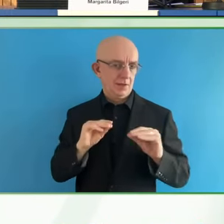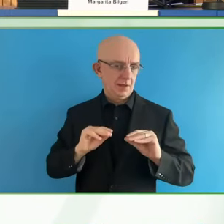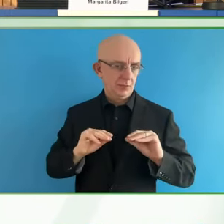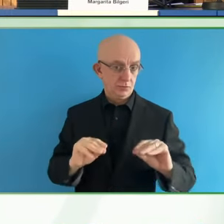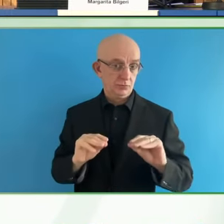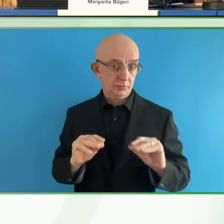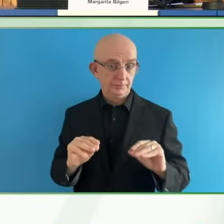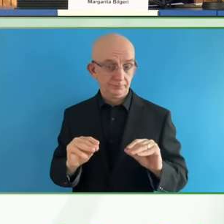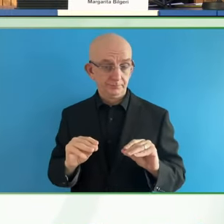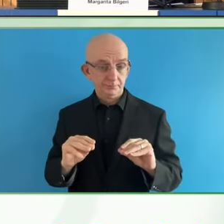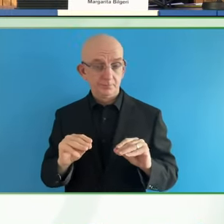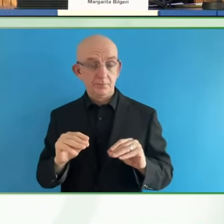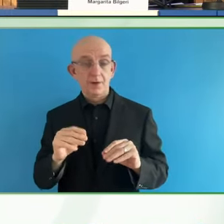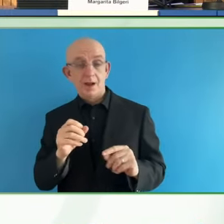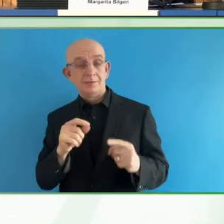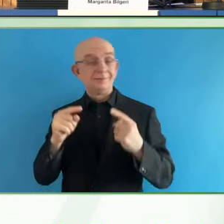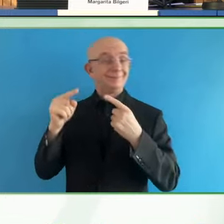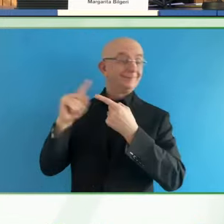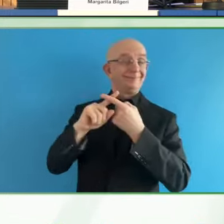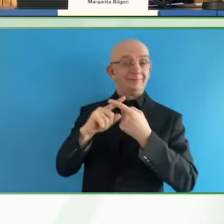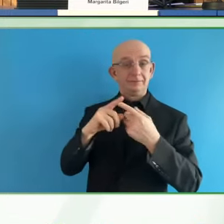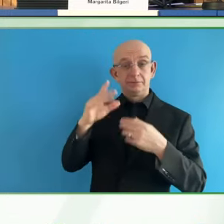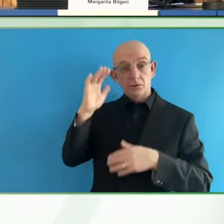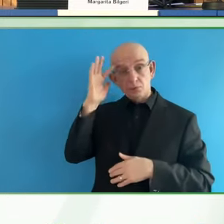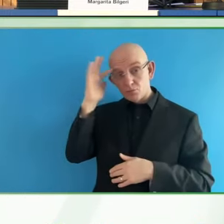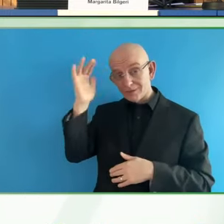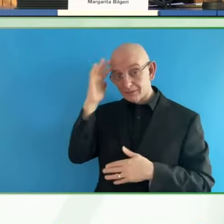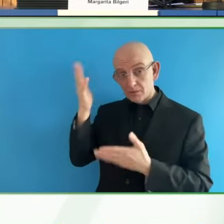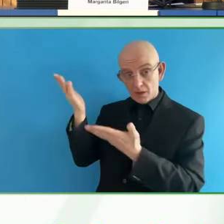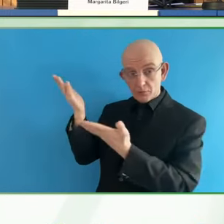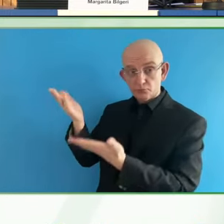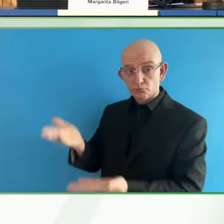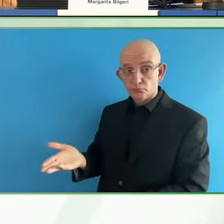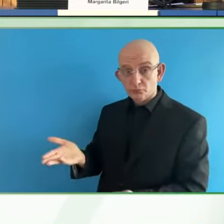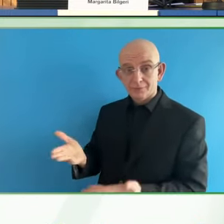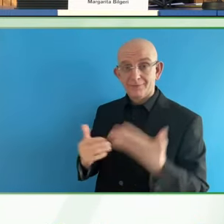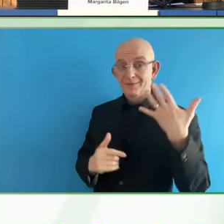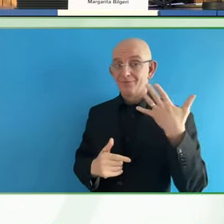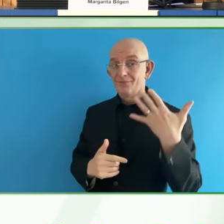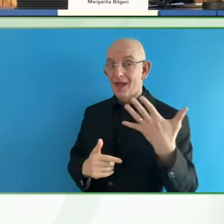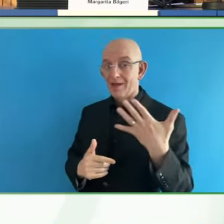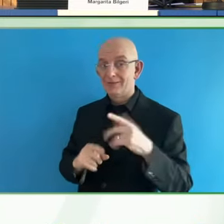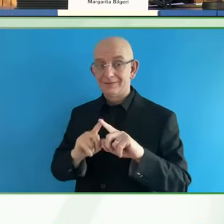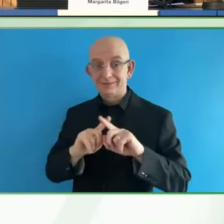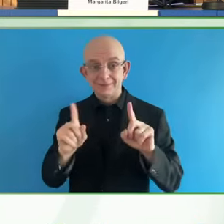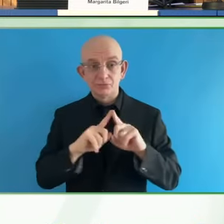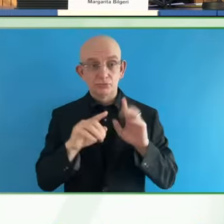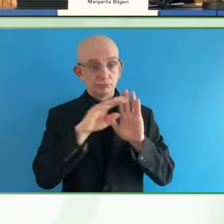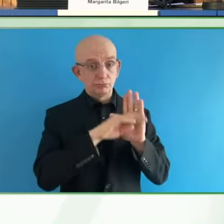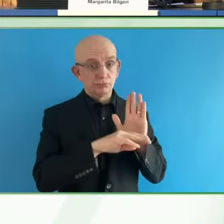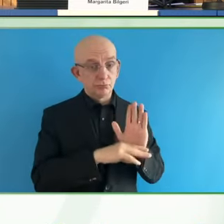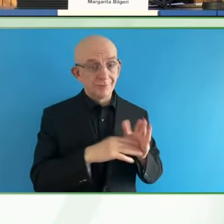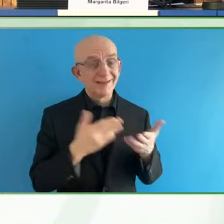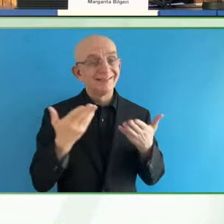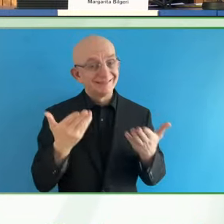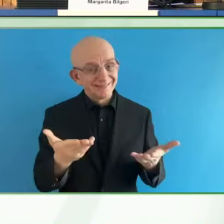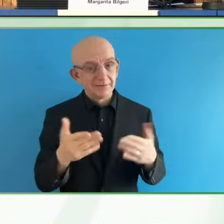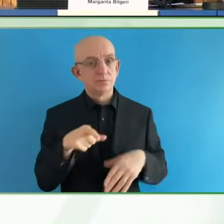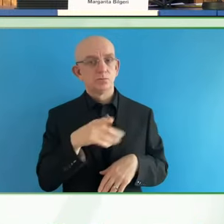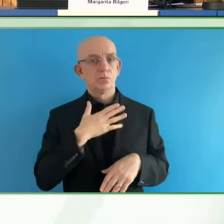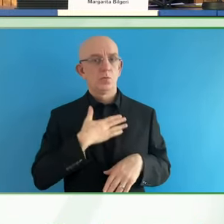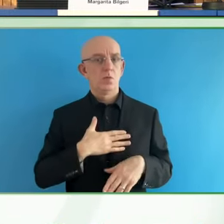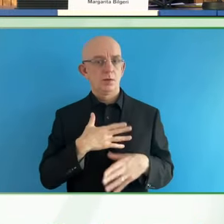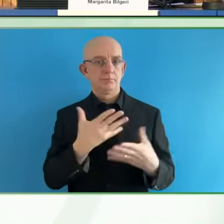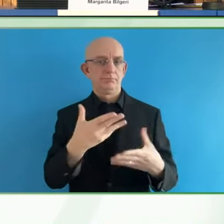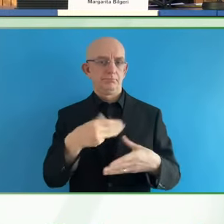flexible mechanisms for funding and resource allocation that support the ongoing development of school communities and enable them to